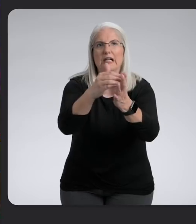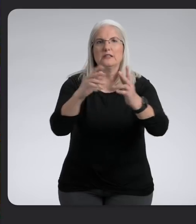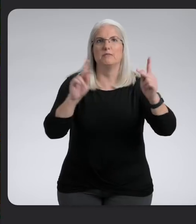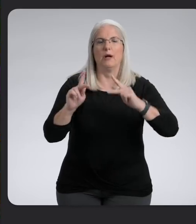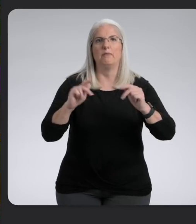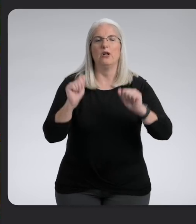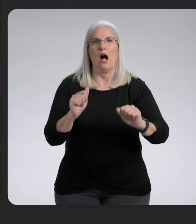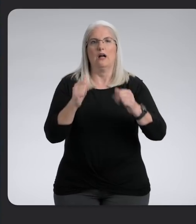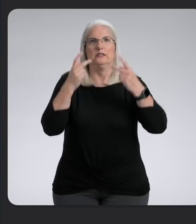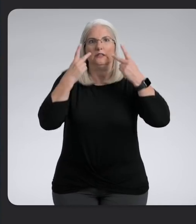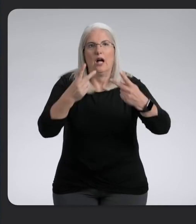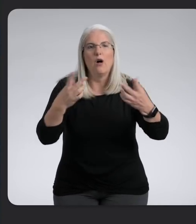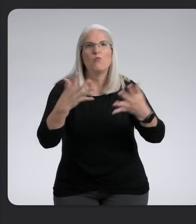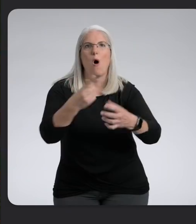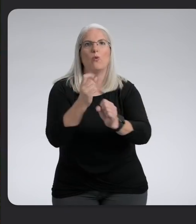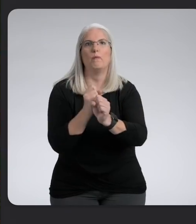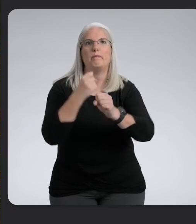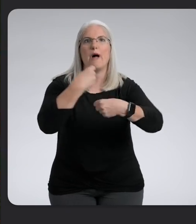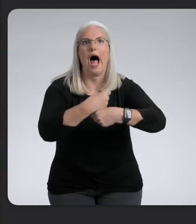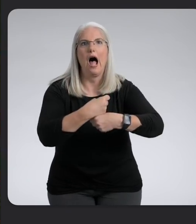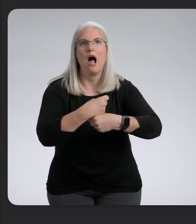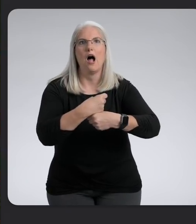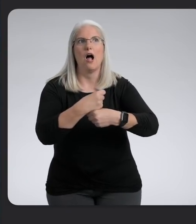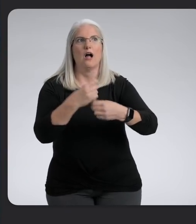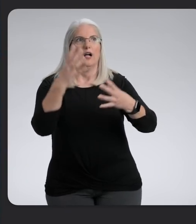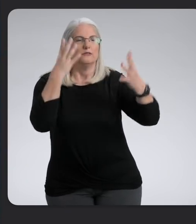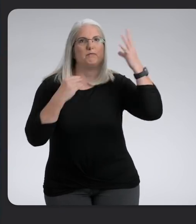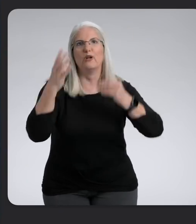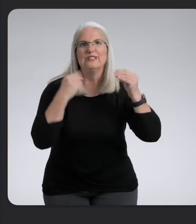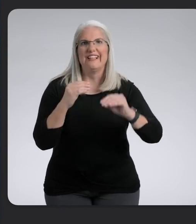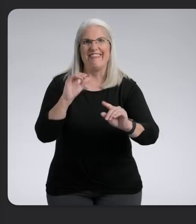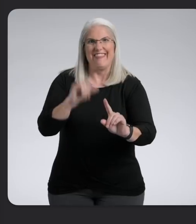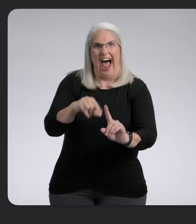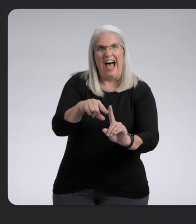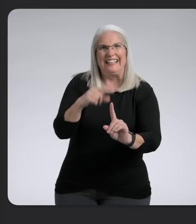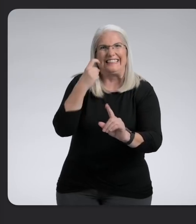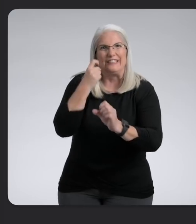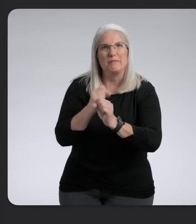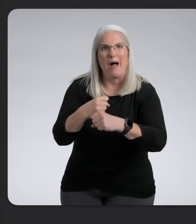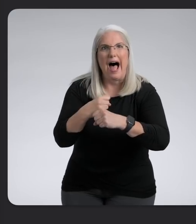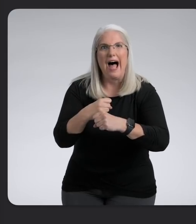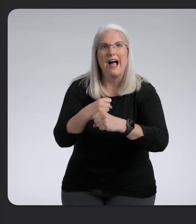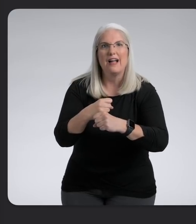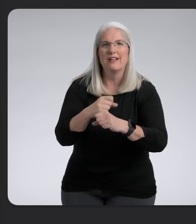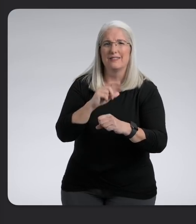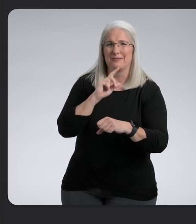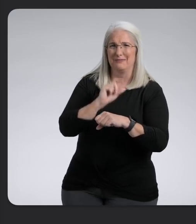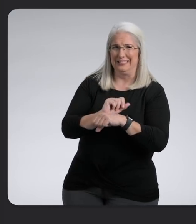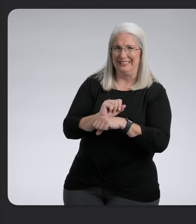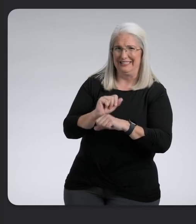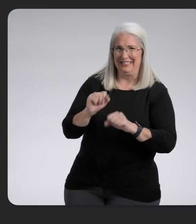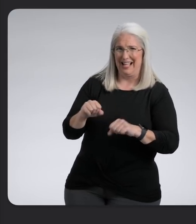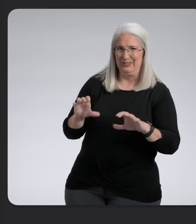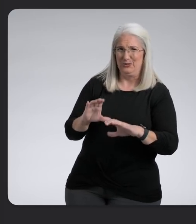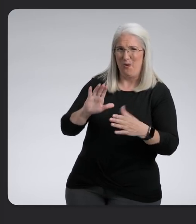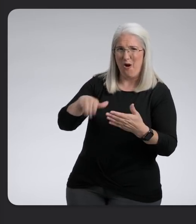people around the globe that get to experience the thing that you've made. Are you actually able to do all this?